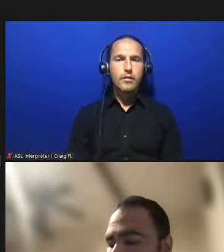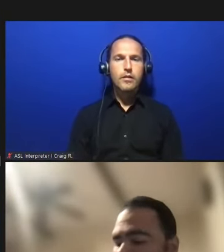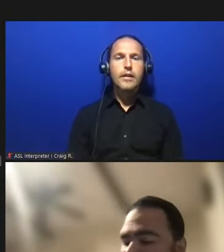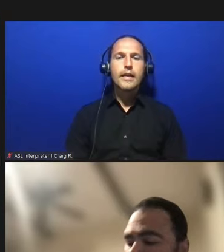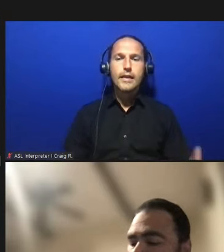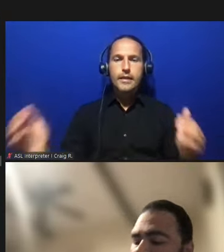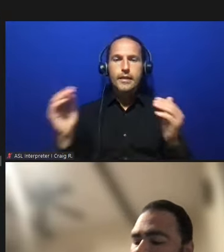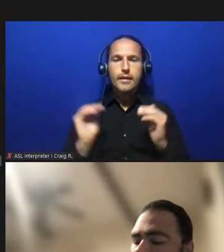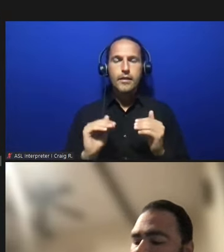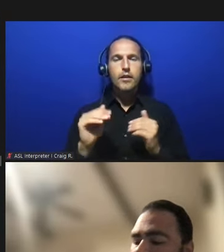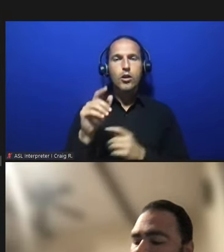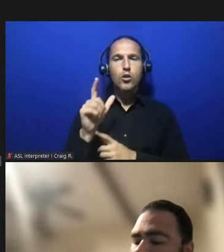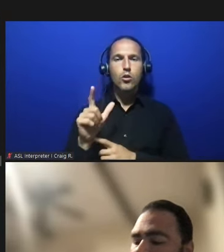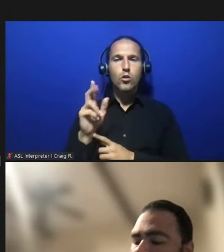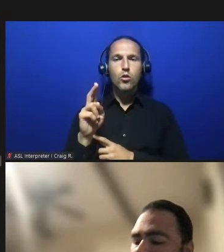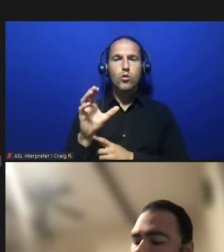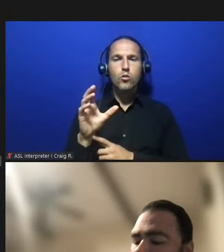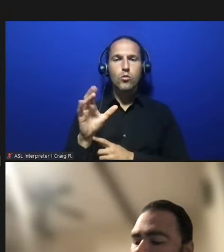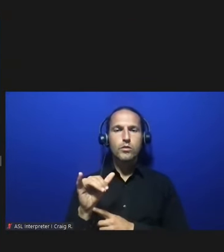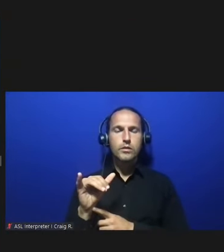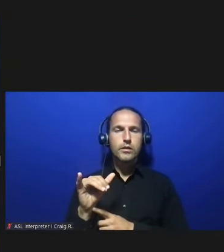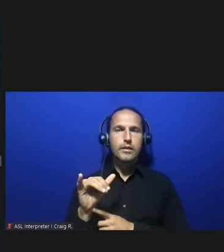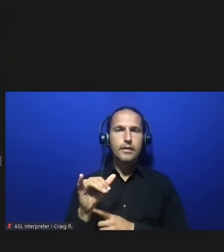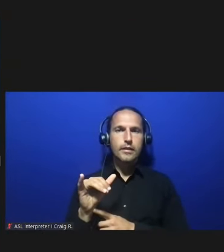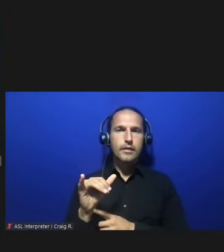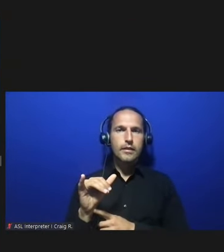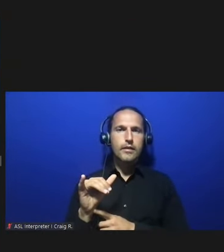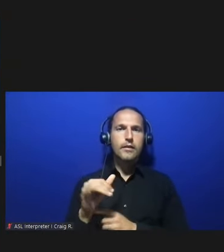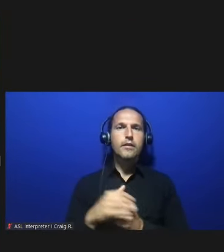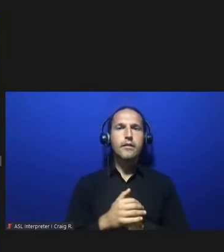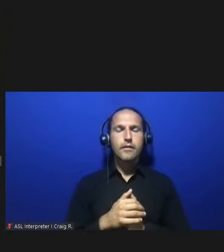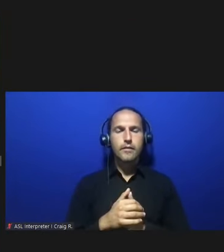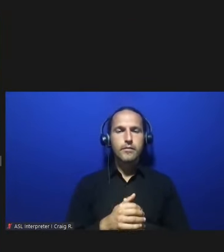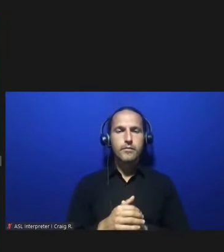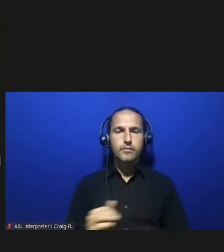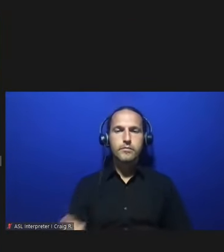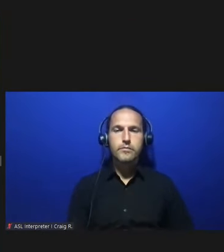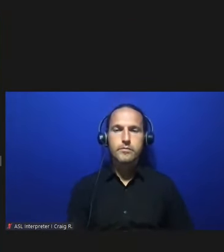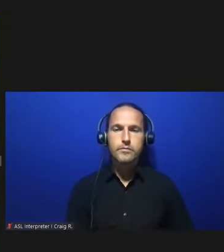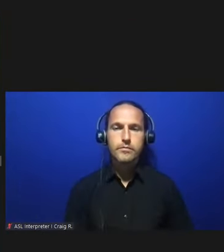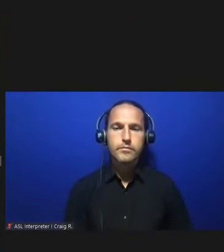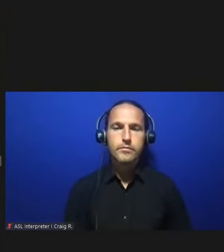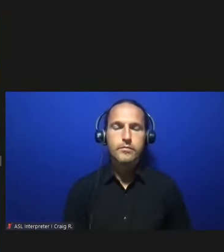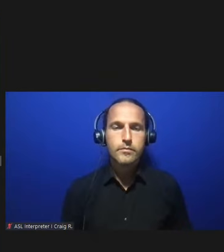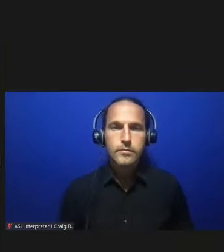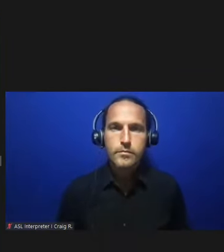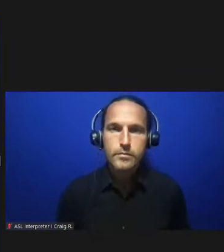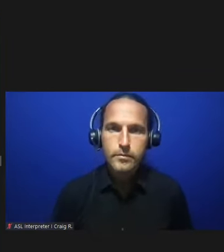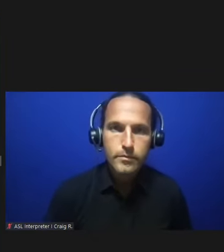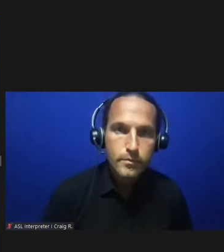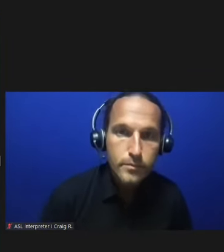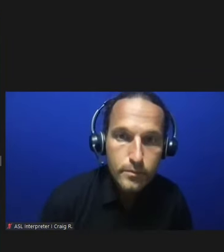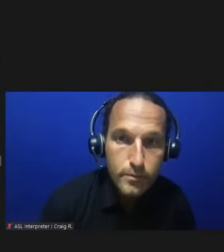speaker is Lucy Cotin, followed by Mohammed Hossein.